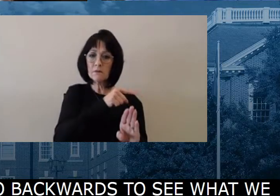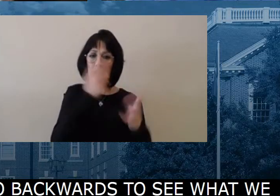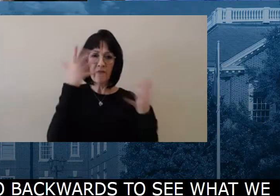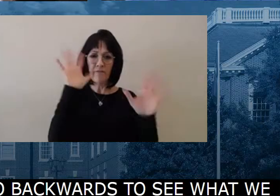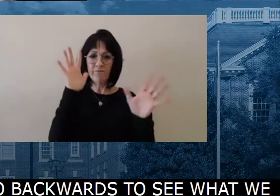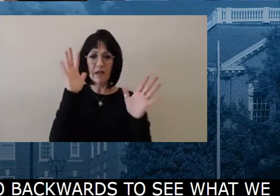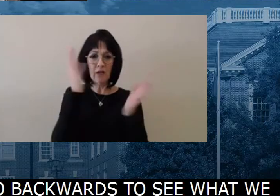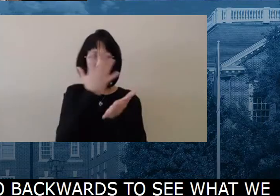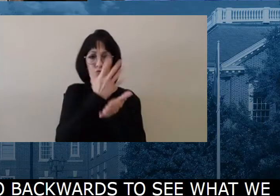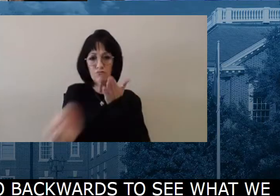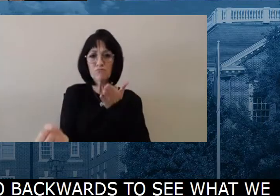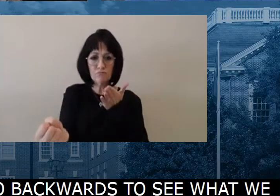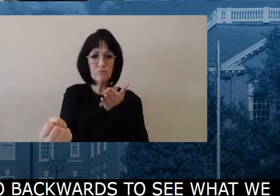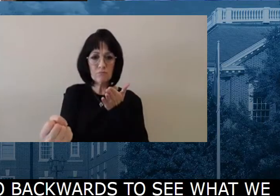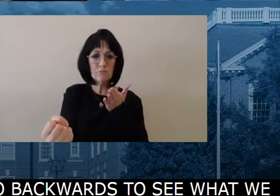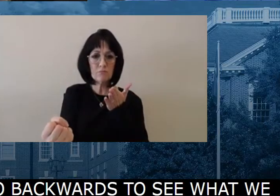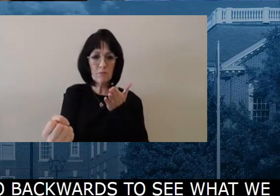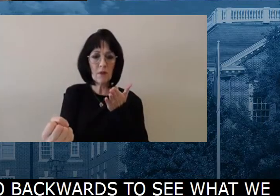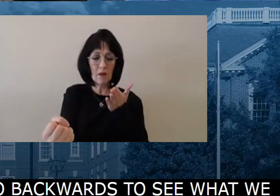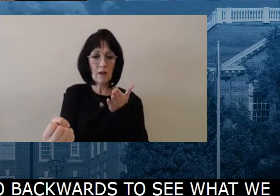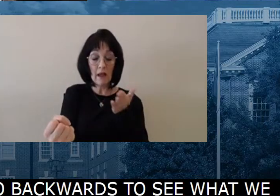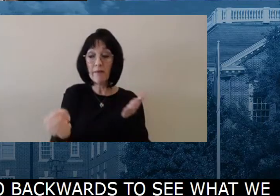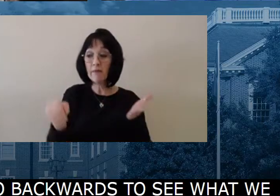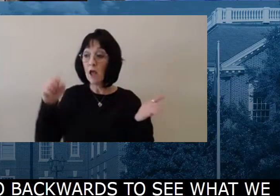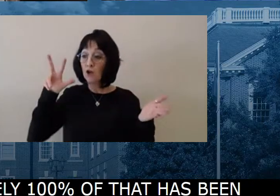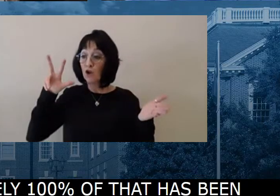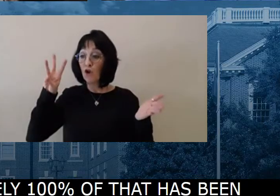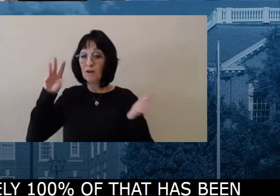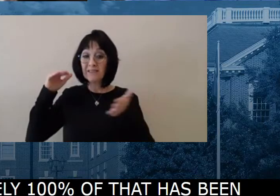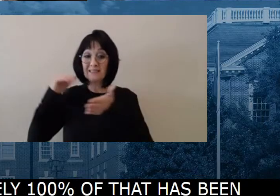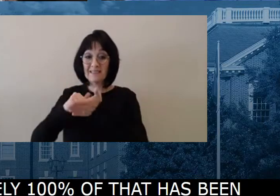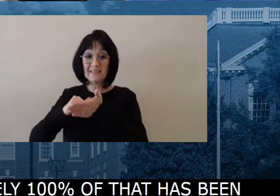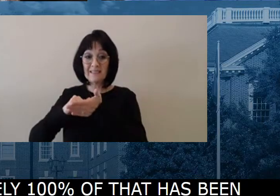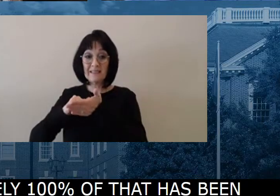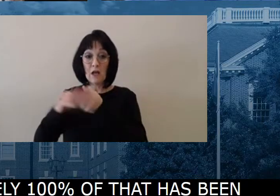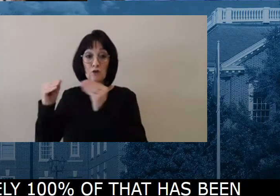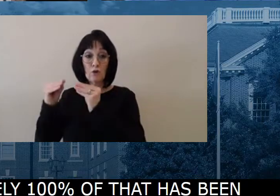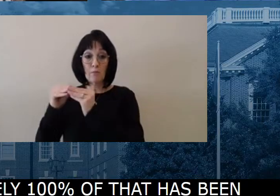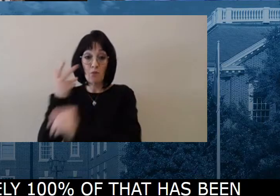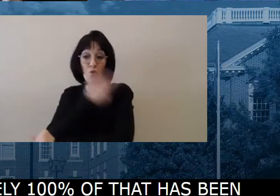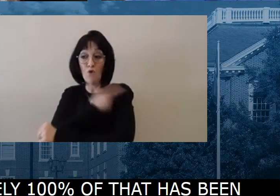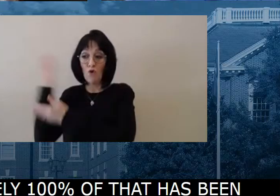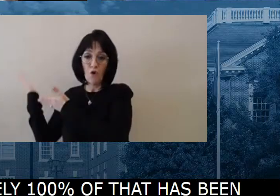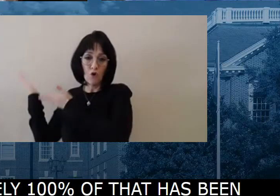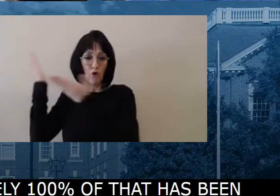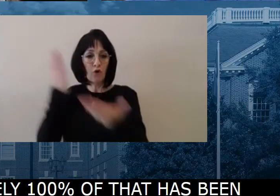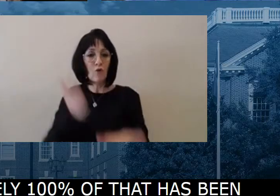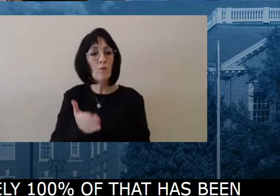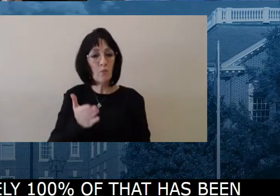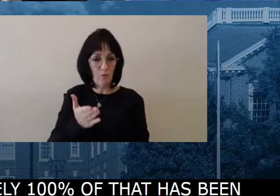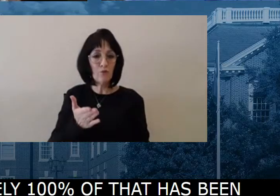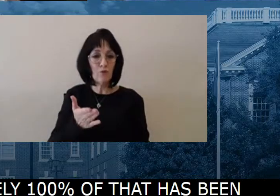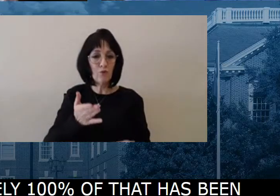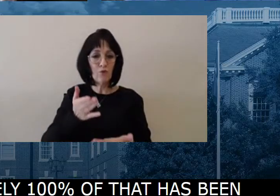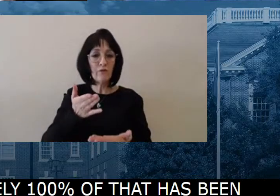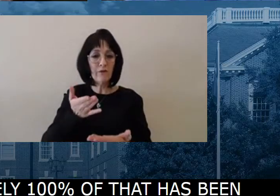was used until we received about 36,000 doses yesterday. So we are getting it turned around.